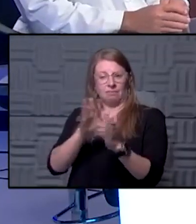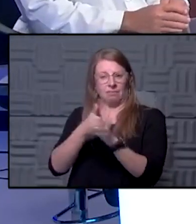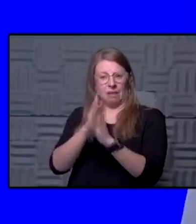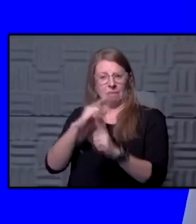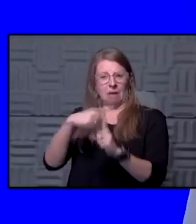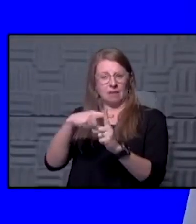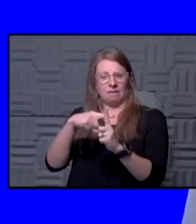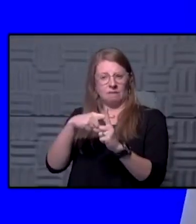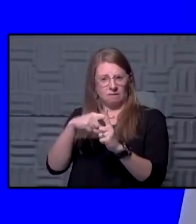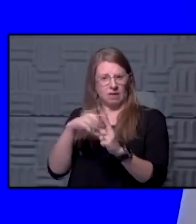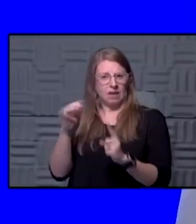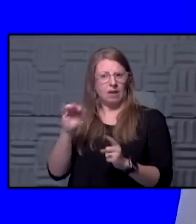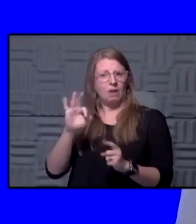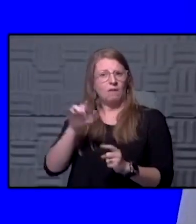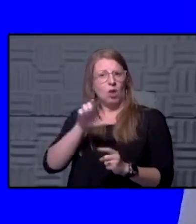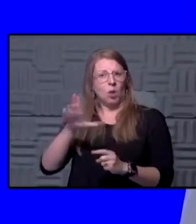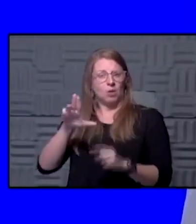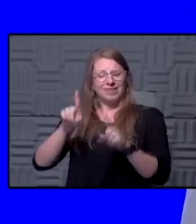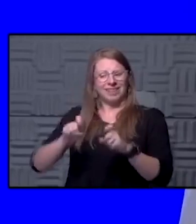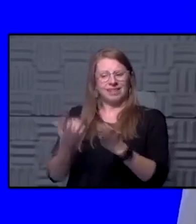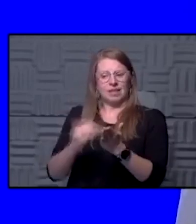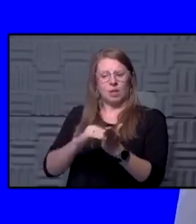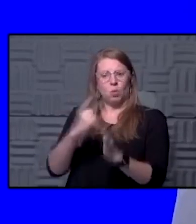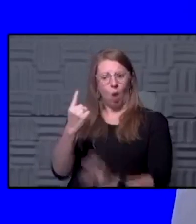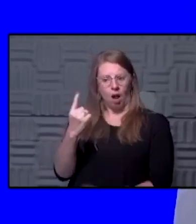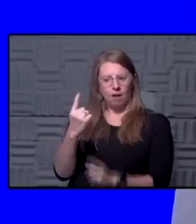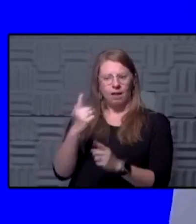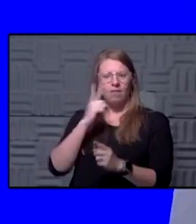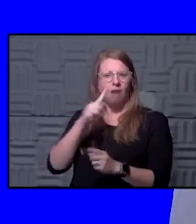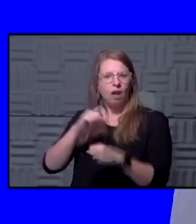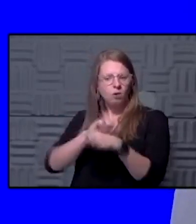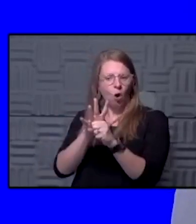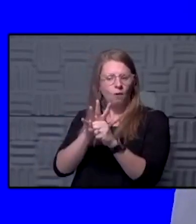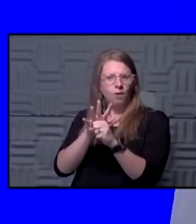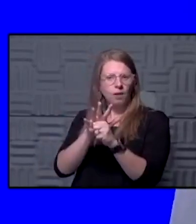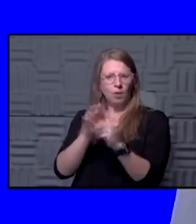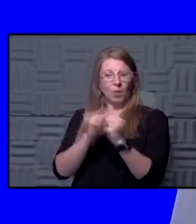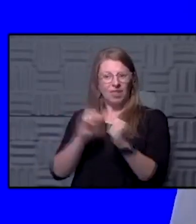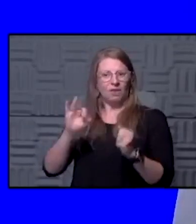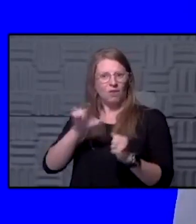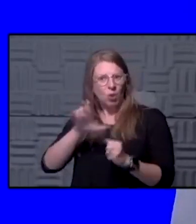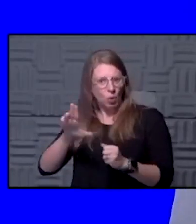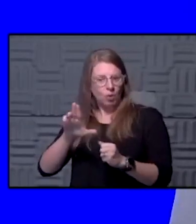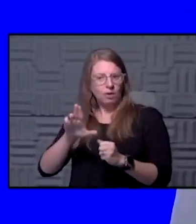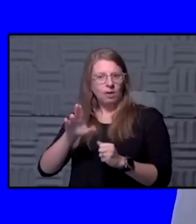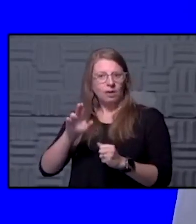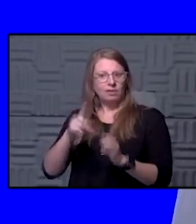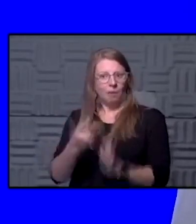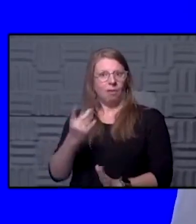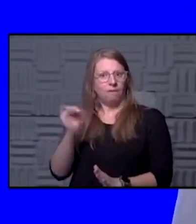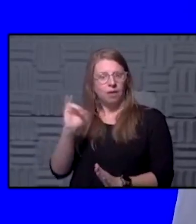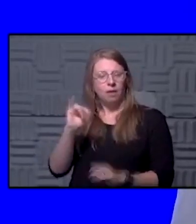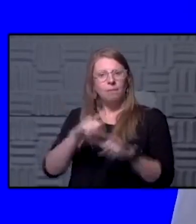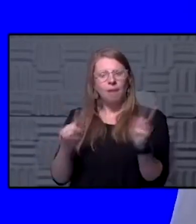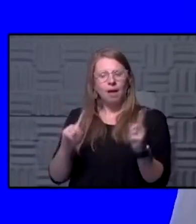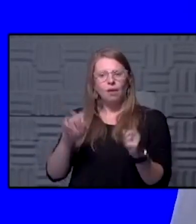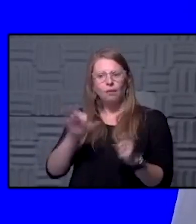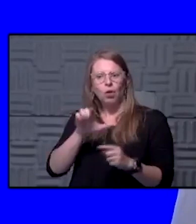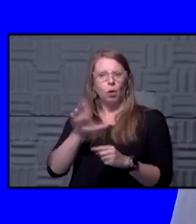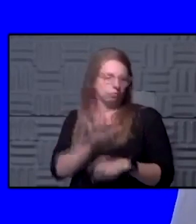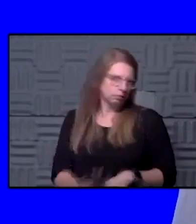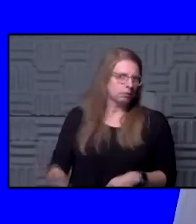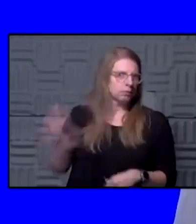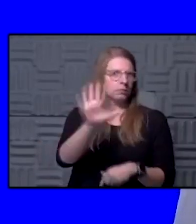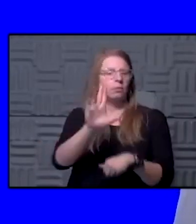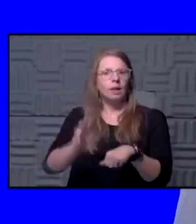only retested one, which was thought to be a co-infection with influenza. But again, activity of influenza around the nation,